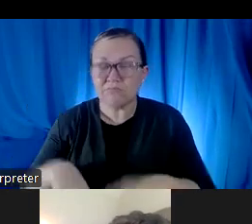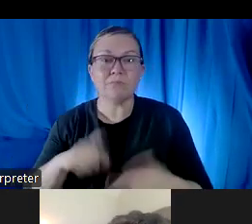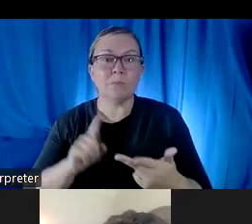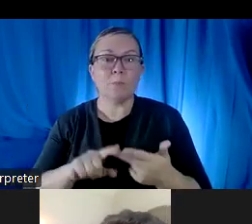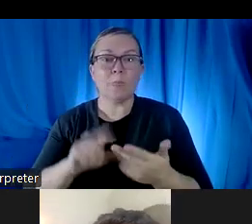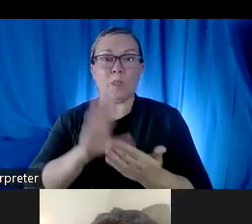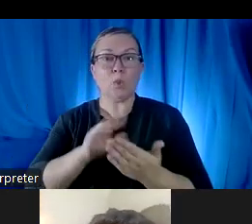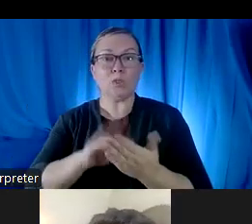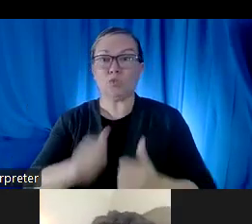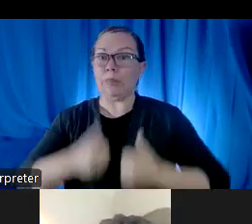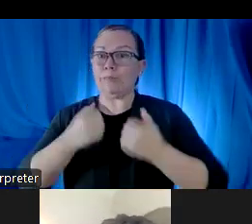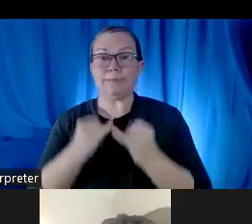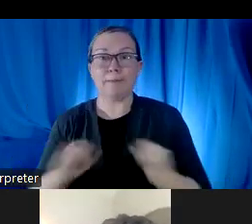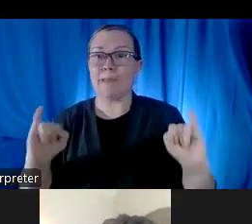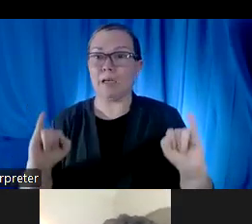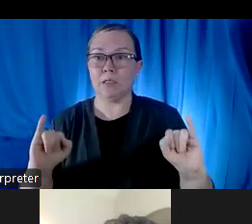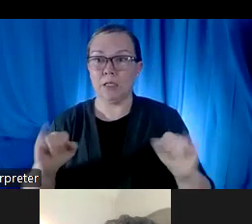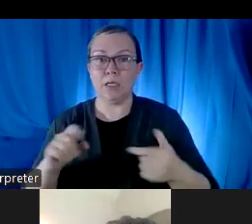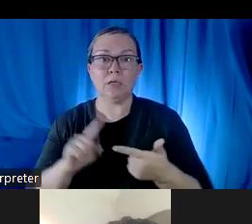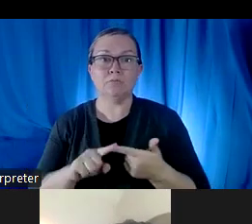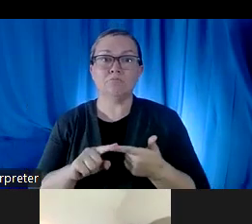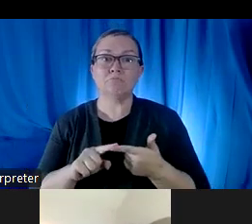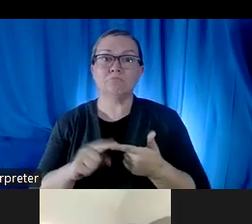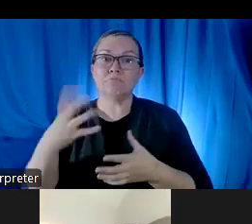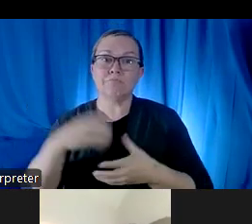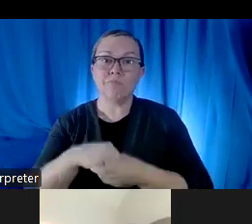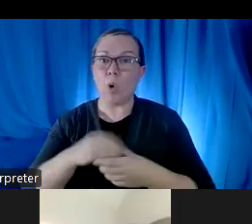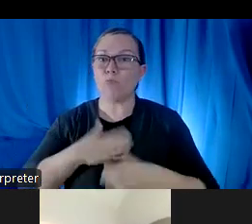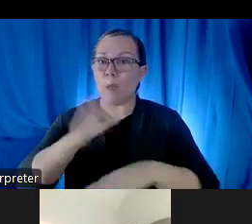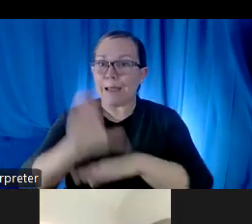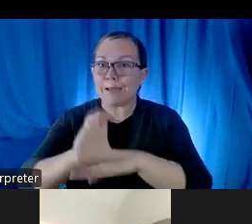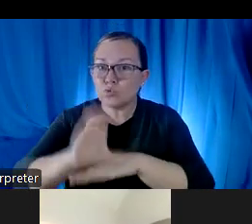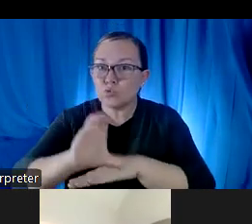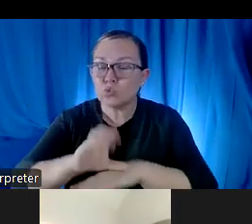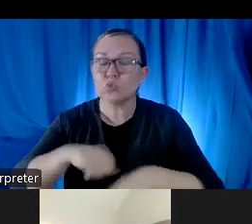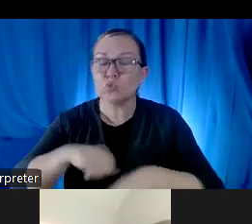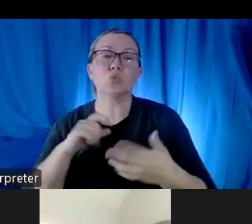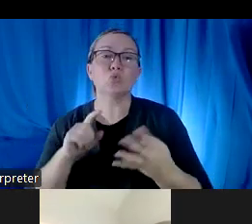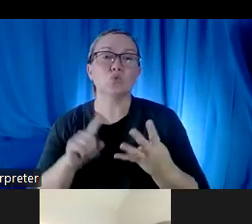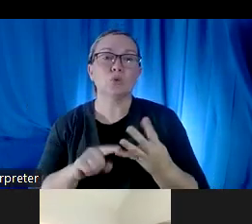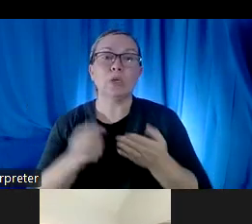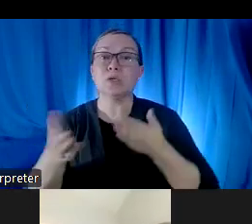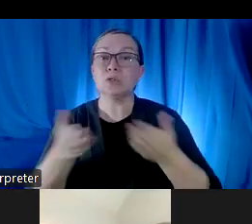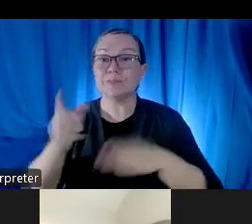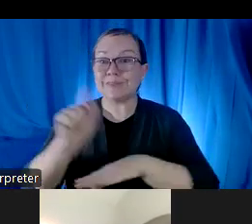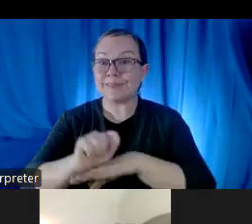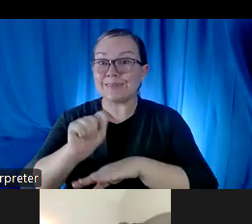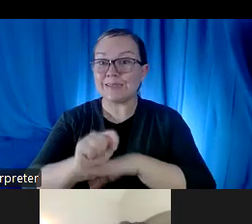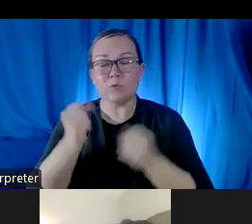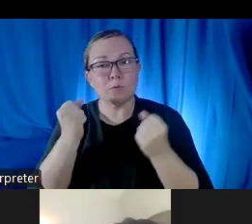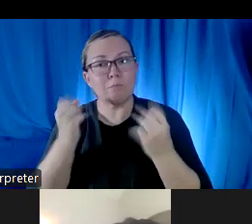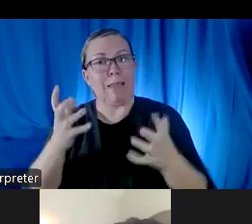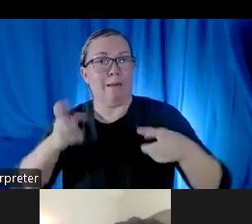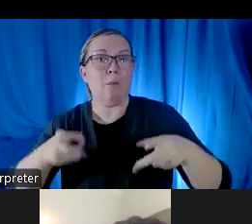own, being the accompanist for my church, and serving in the temple for many